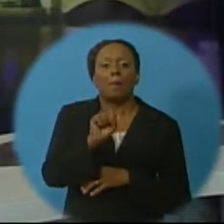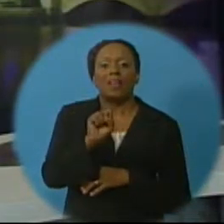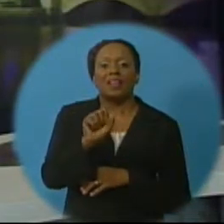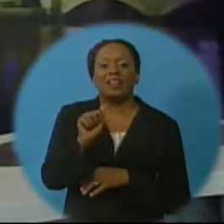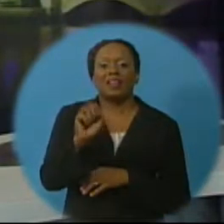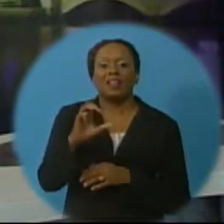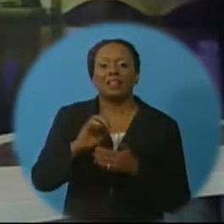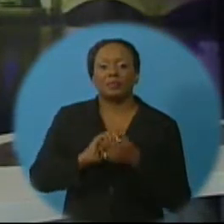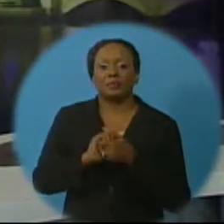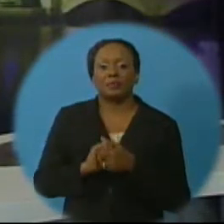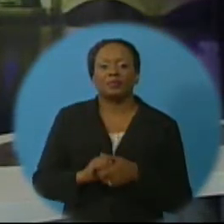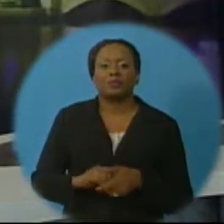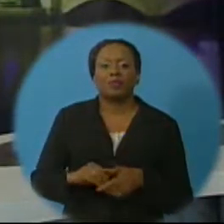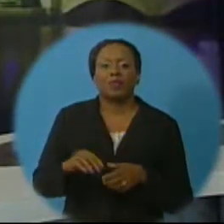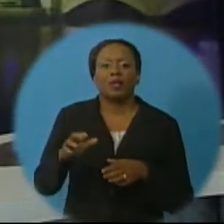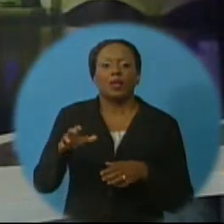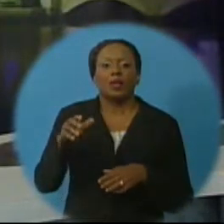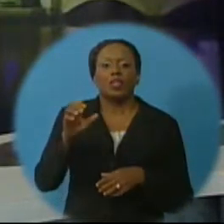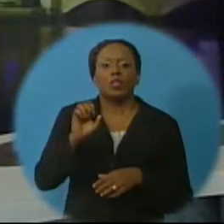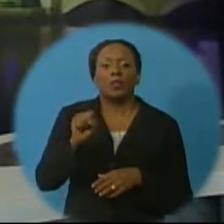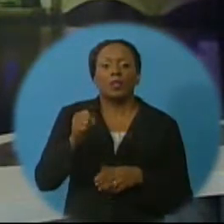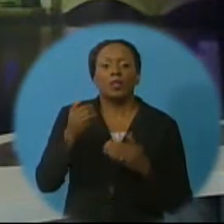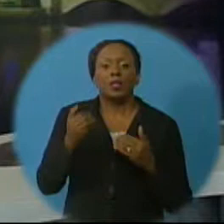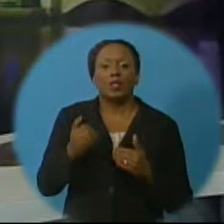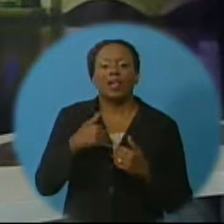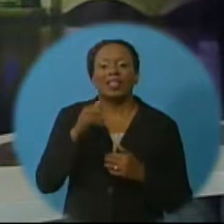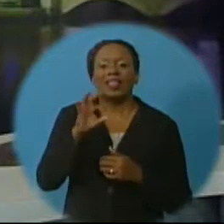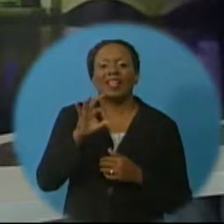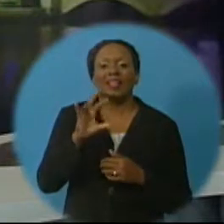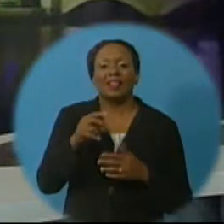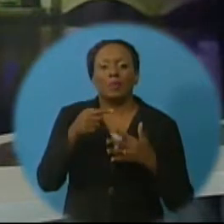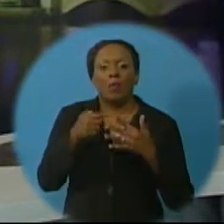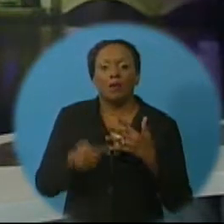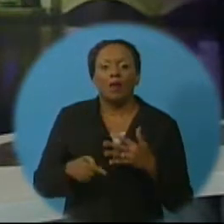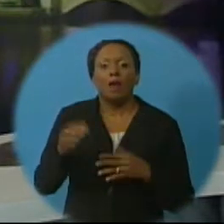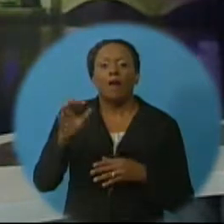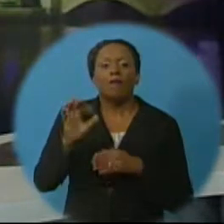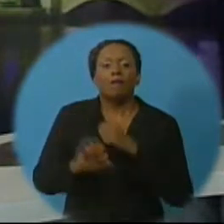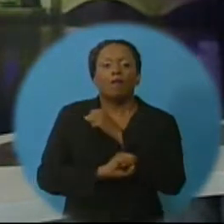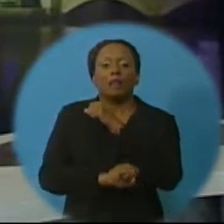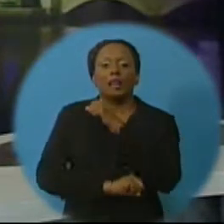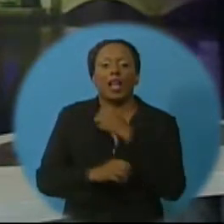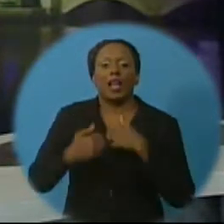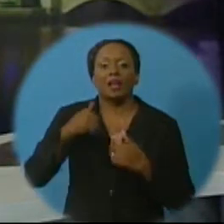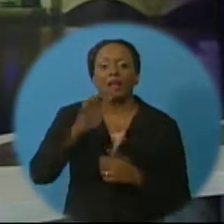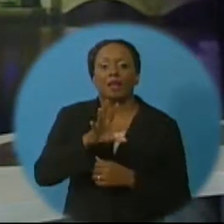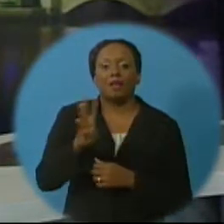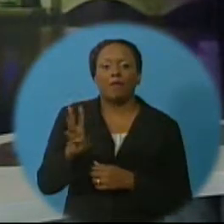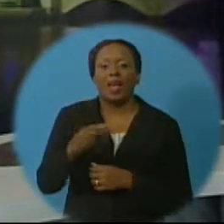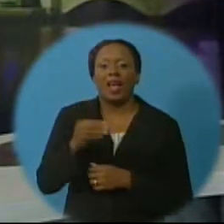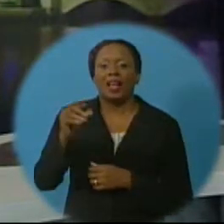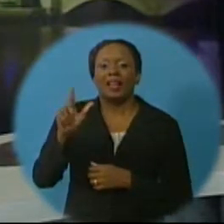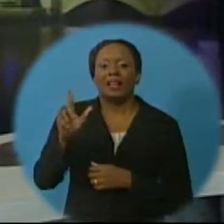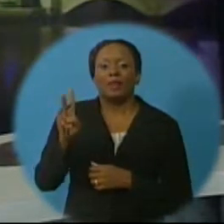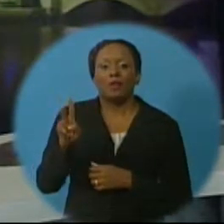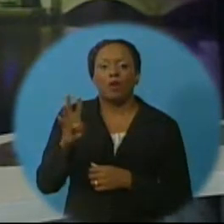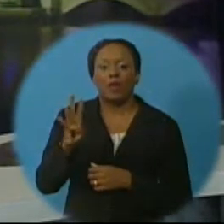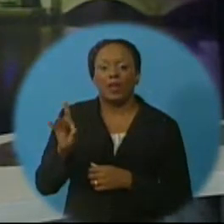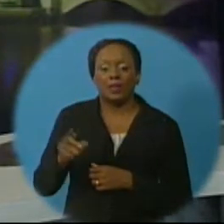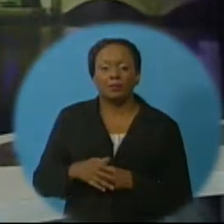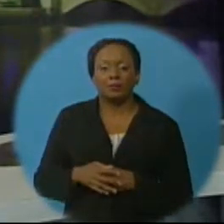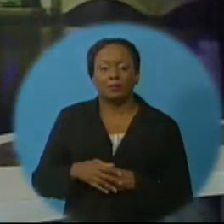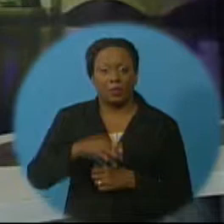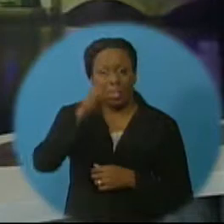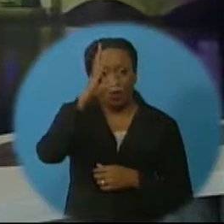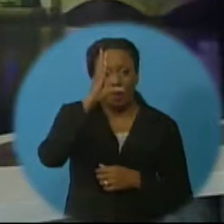Championships. Springer now lead the girls on 97 points, Foundation have 54 and Leicester Vaughan 48, while in the boys, QC are out